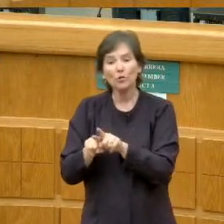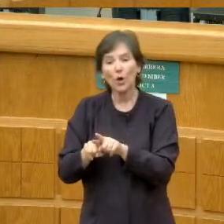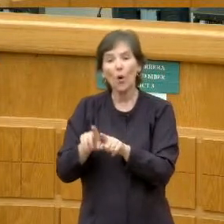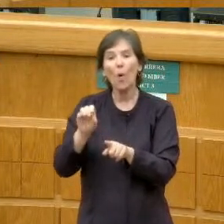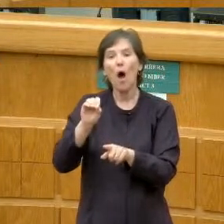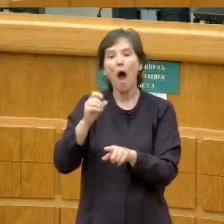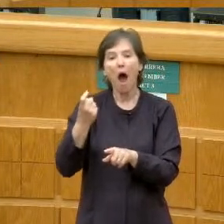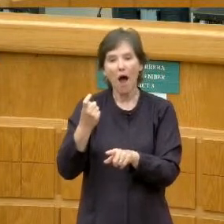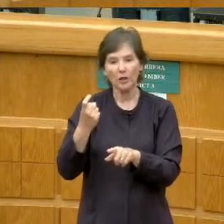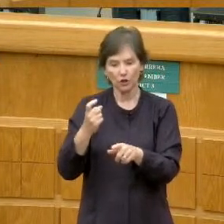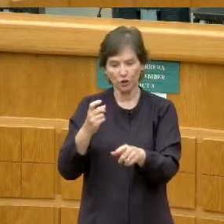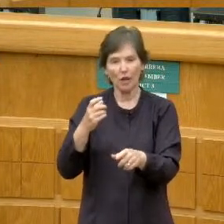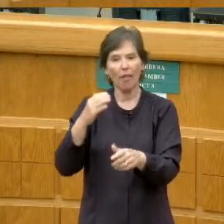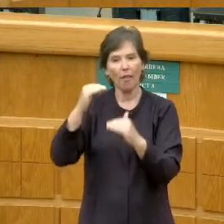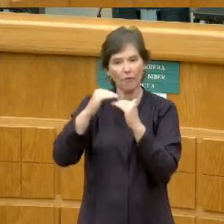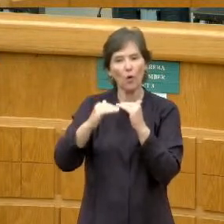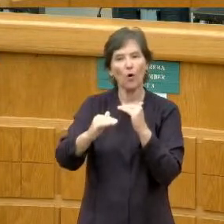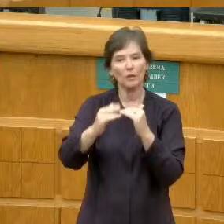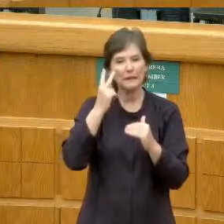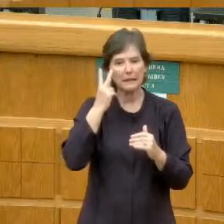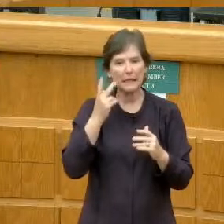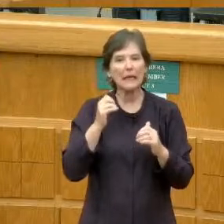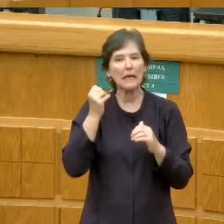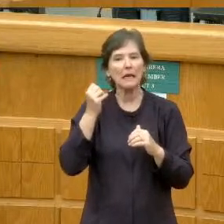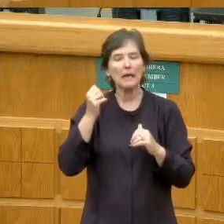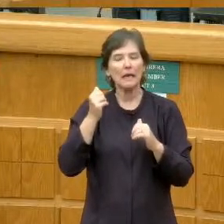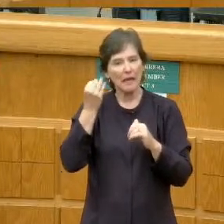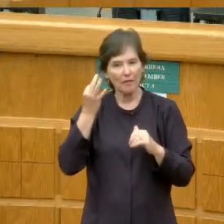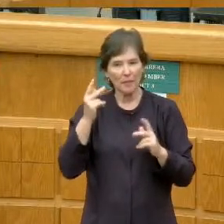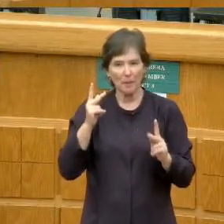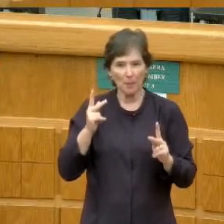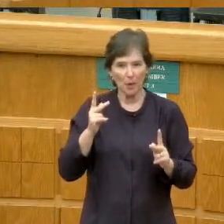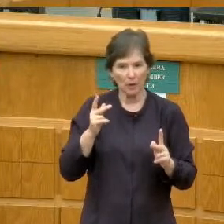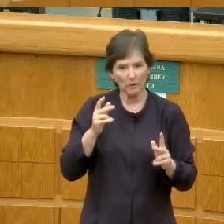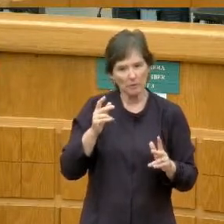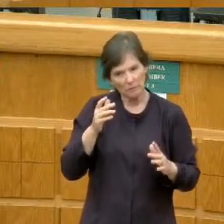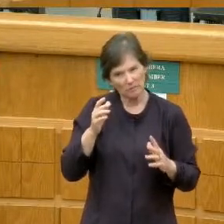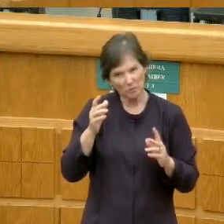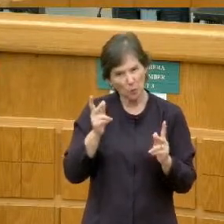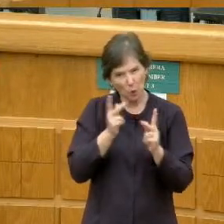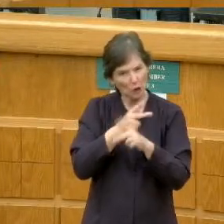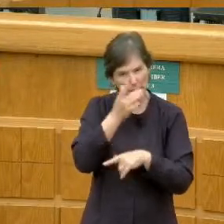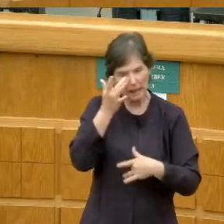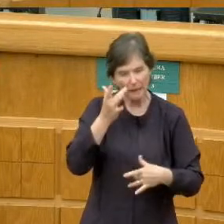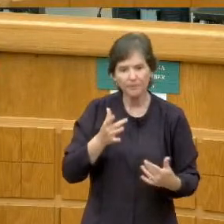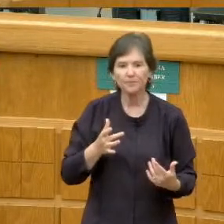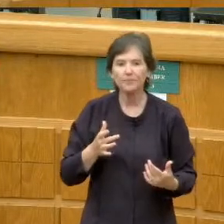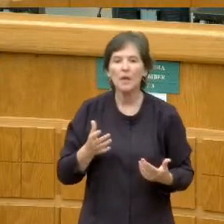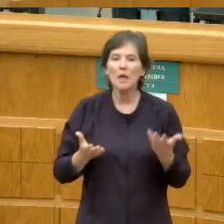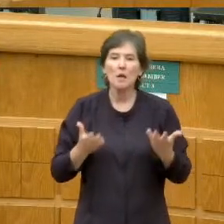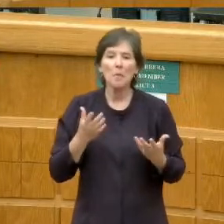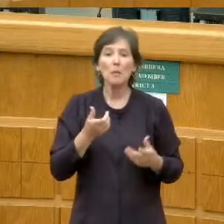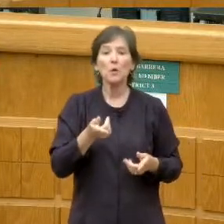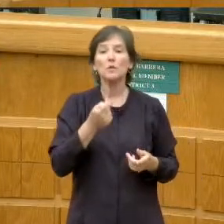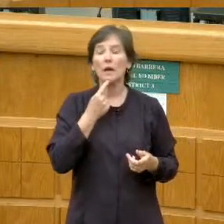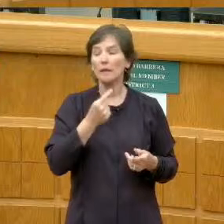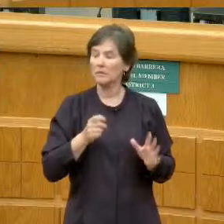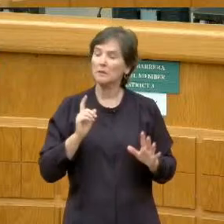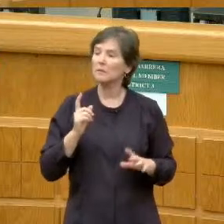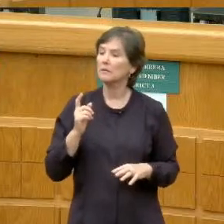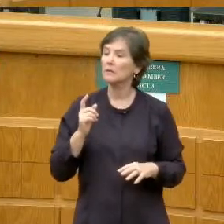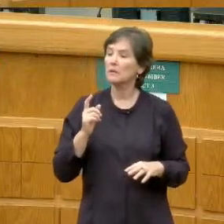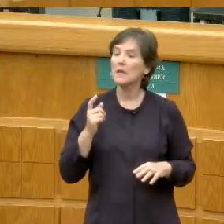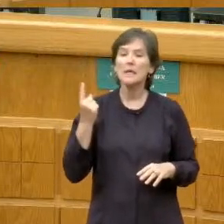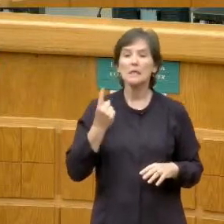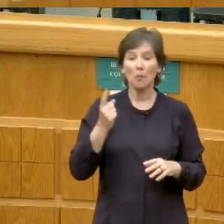and nobody likes having restrictions in place. And you might even say to me, I'm willing. I had someone come and tell me yesterday,